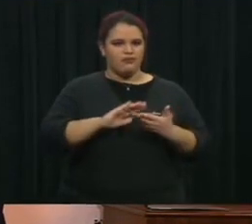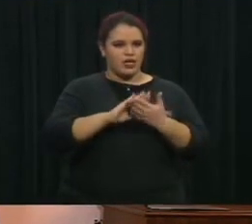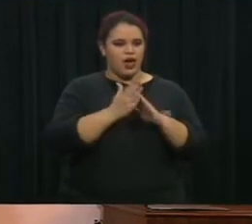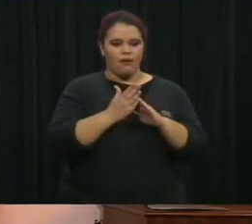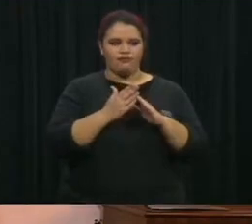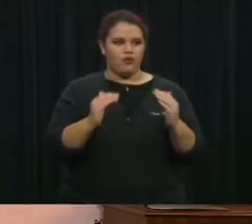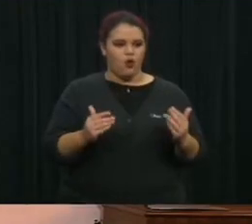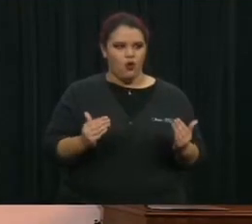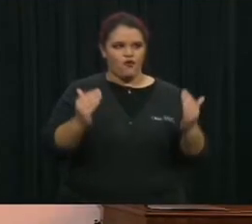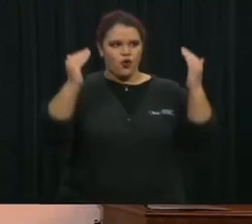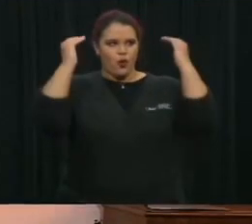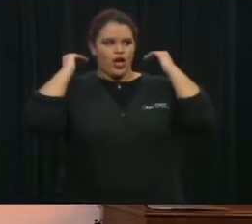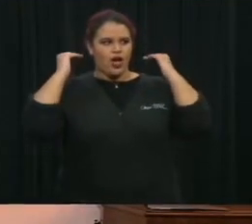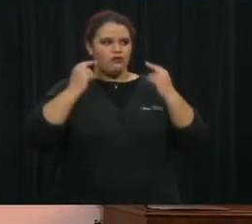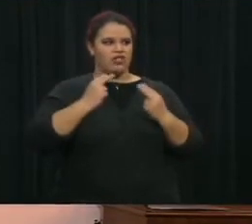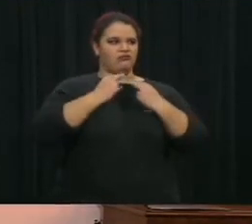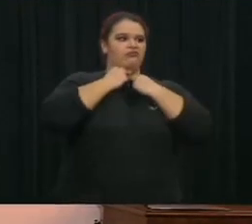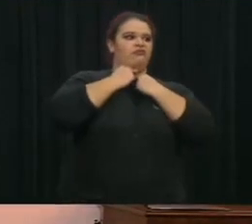staying at home.